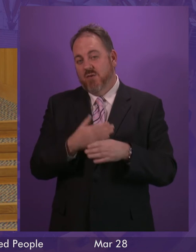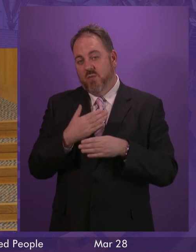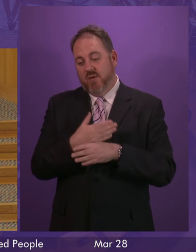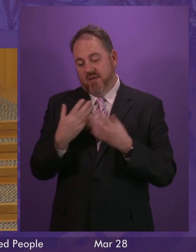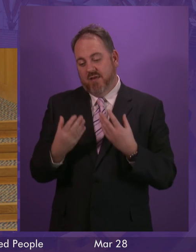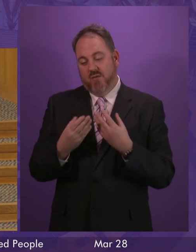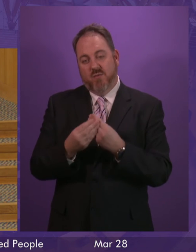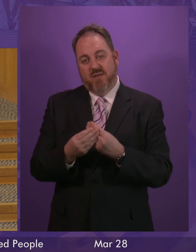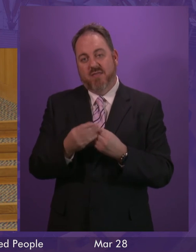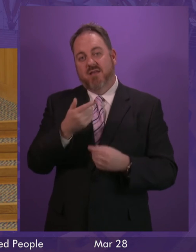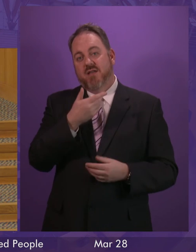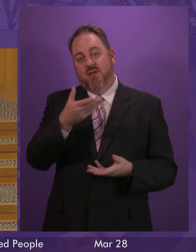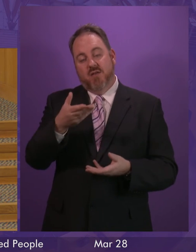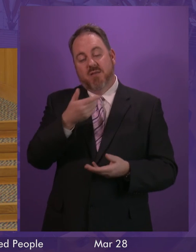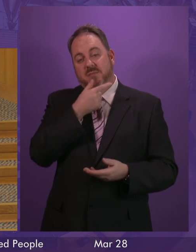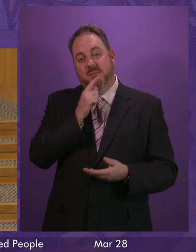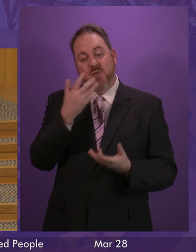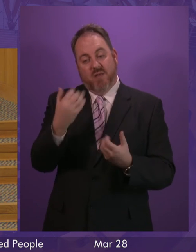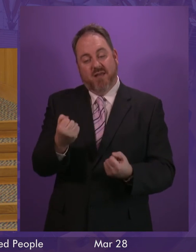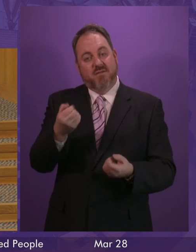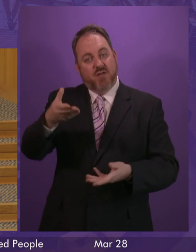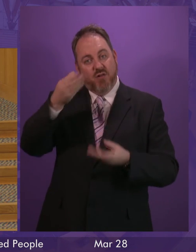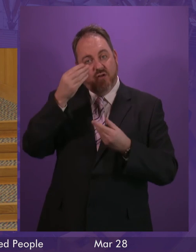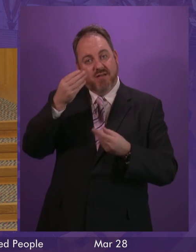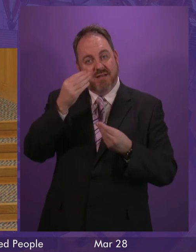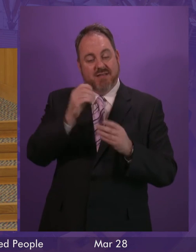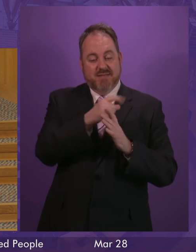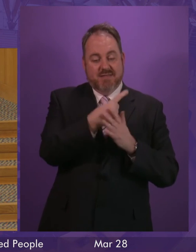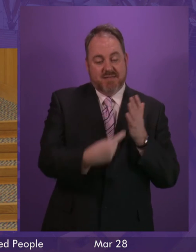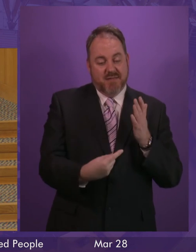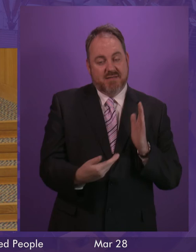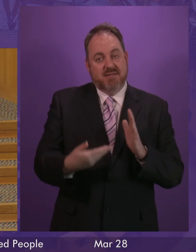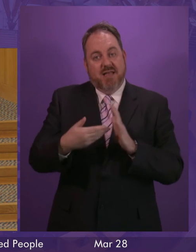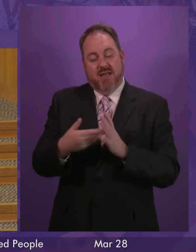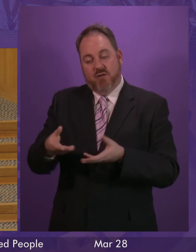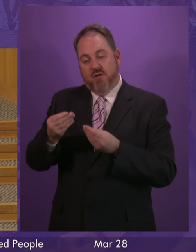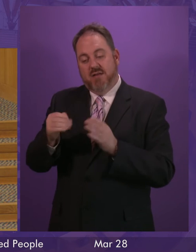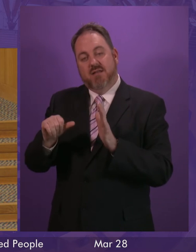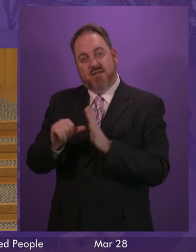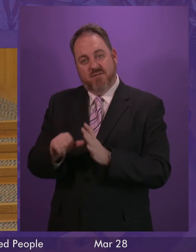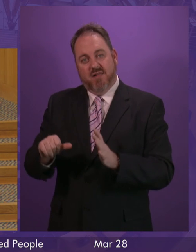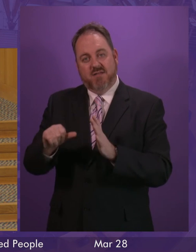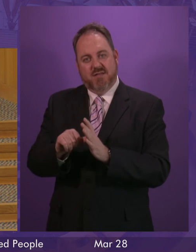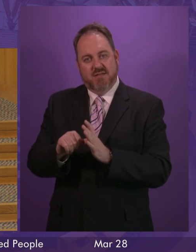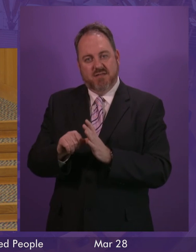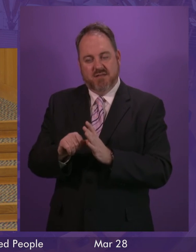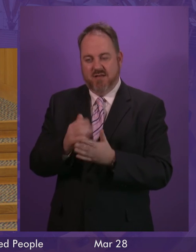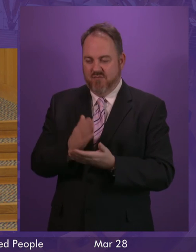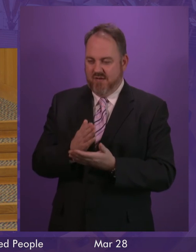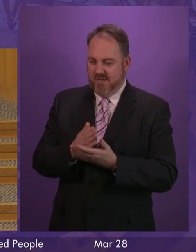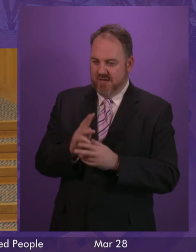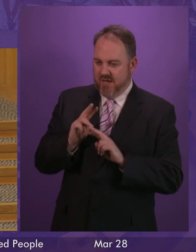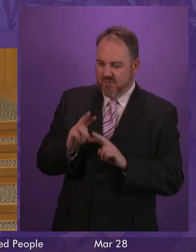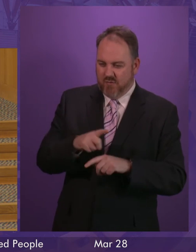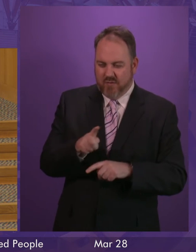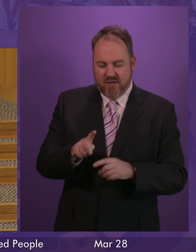with individuals with learning disabilities and difficulties. And during that time, it was a real revelation to me to see the constant